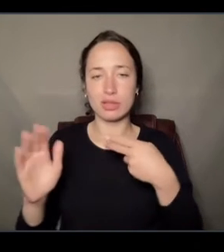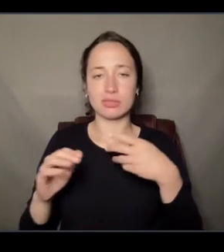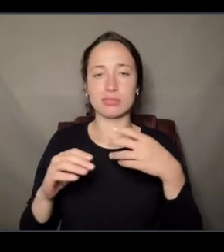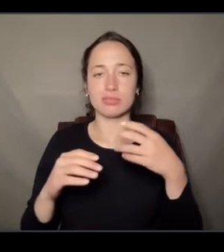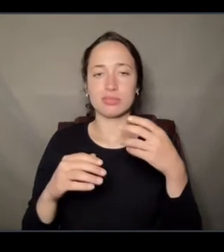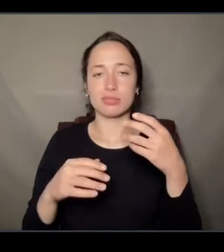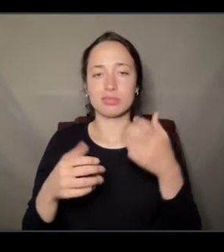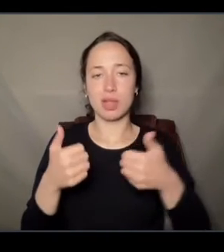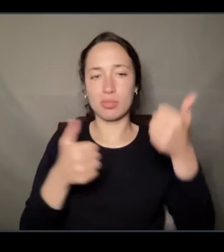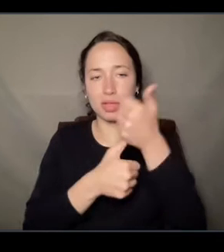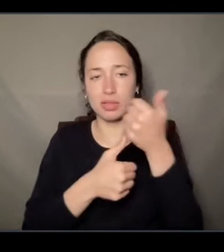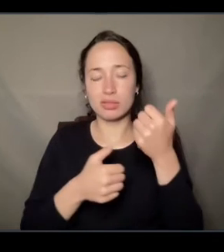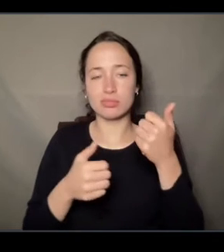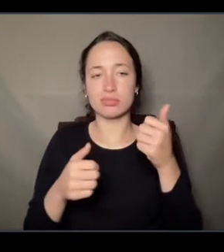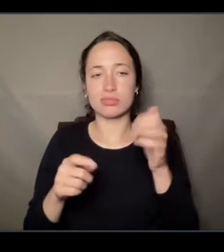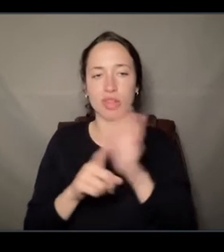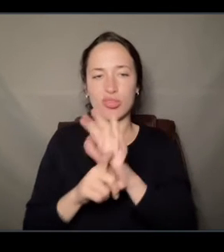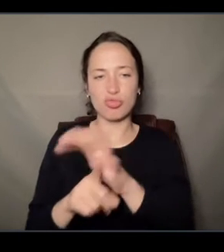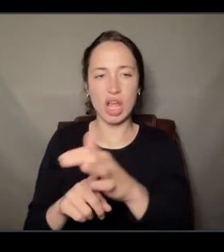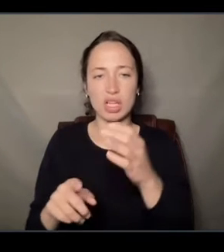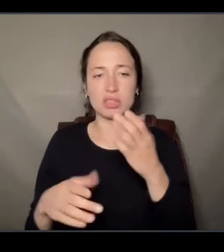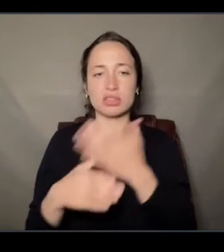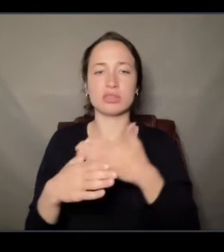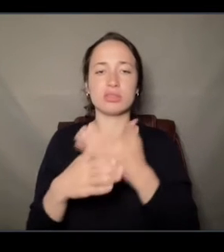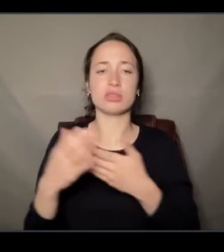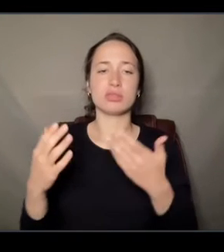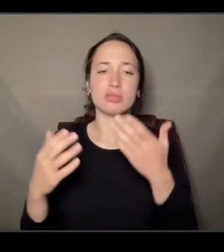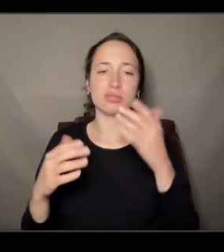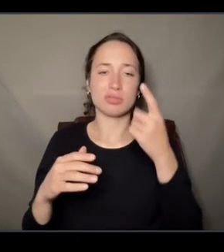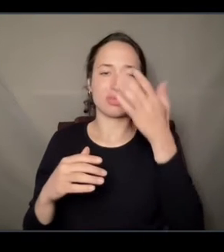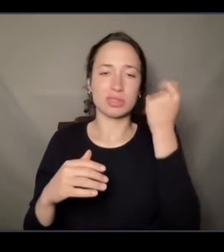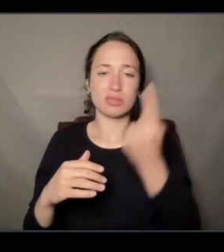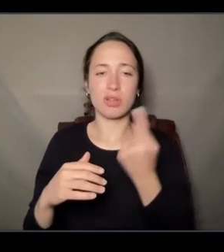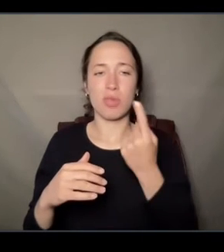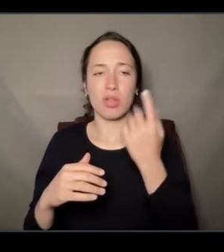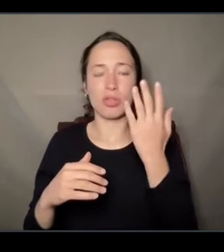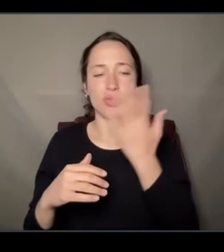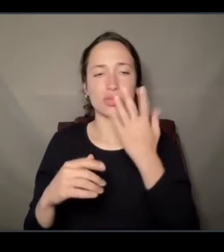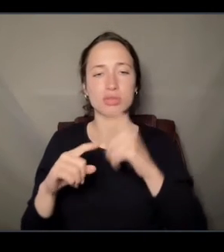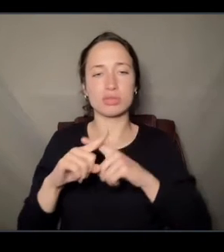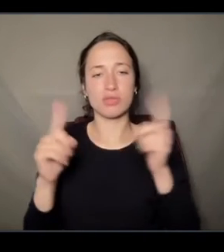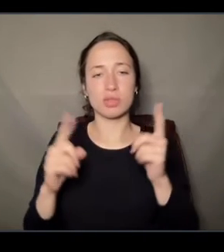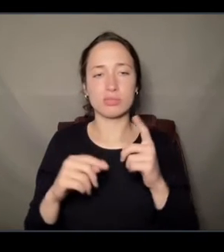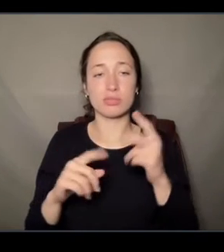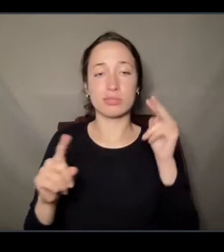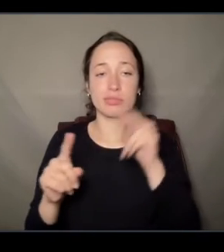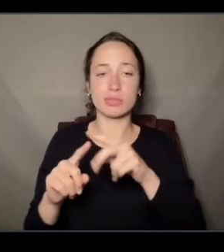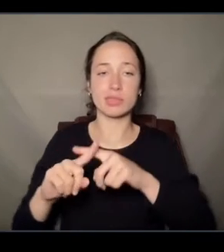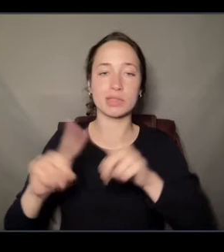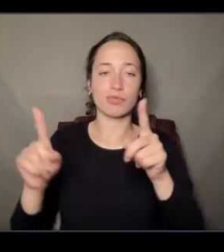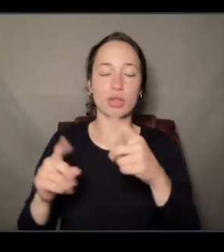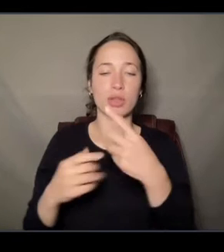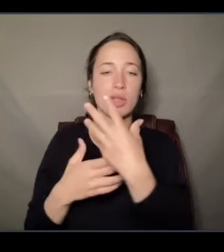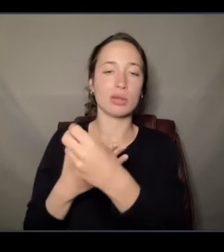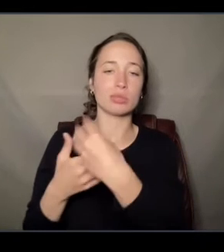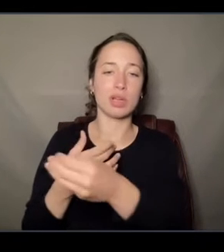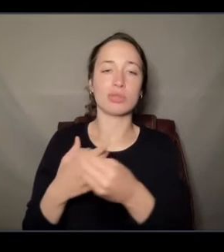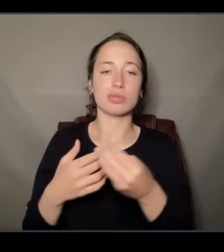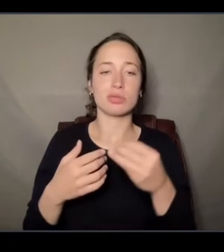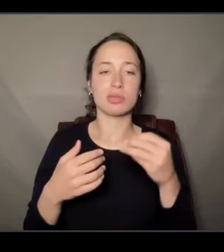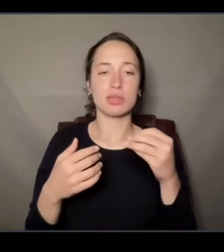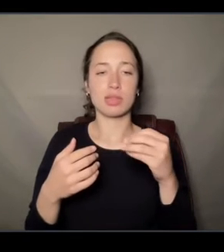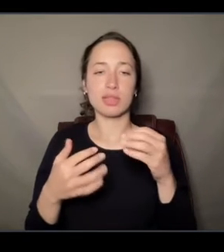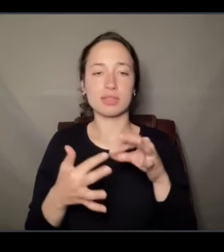categorize, dominate, and harass. Just because someone looks different, they are regarded as the other,